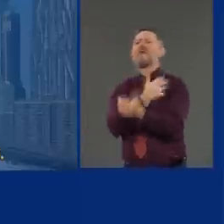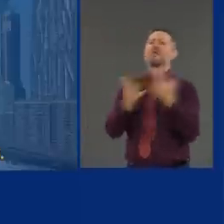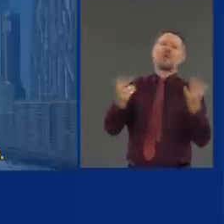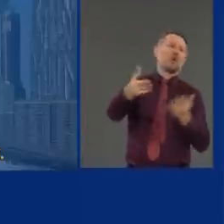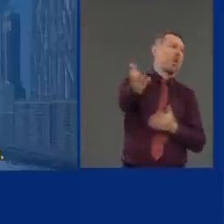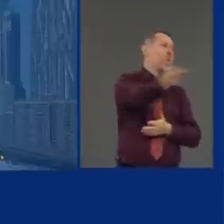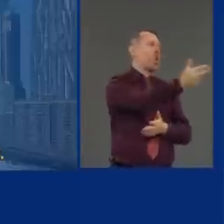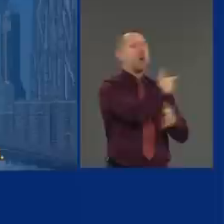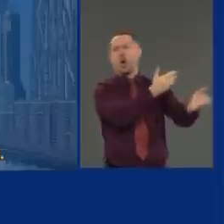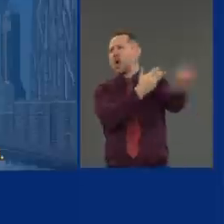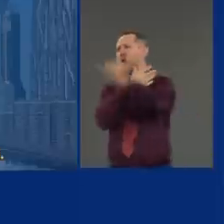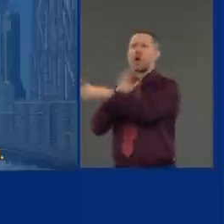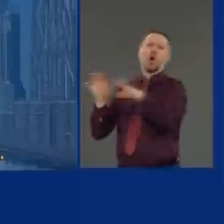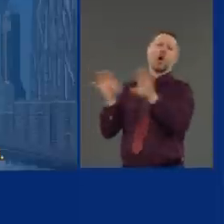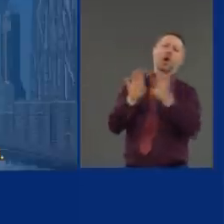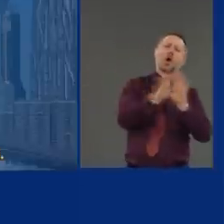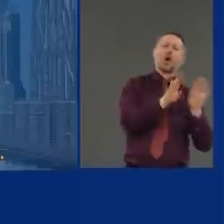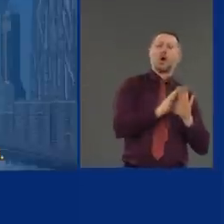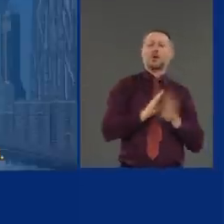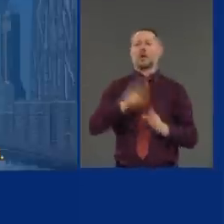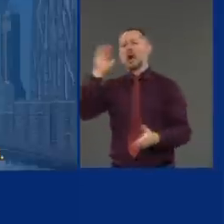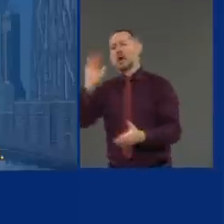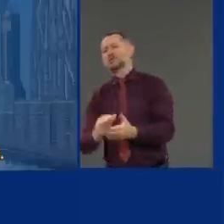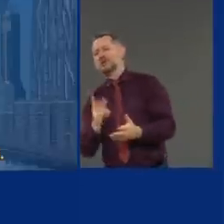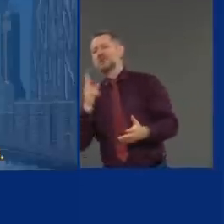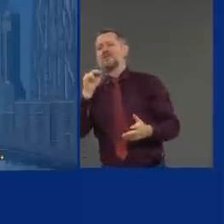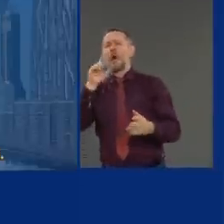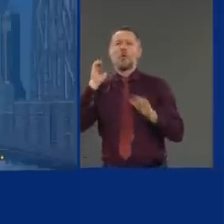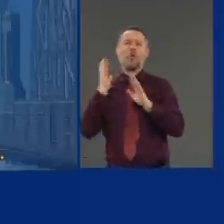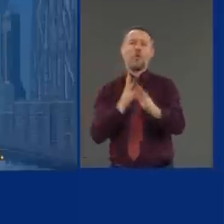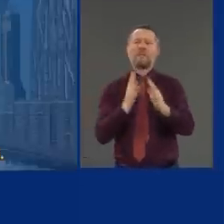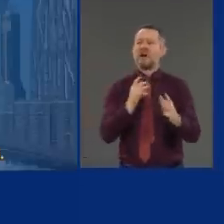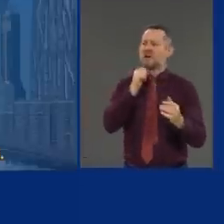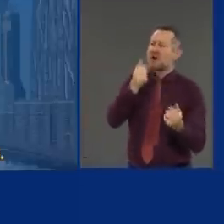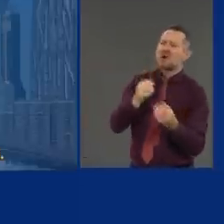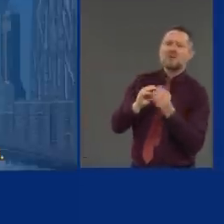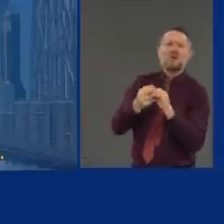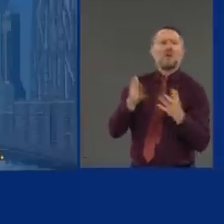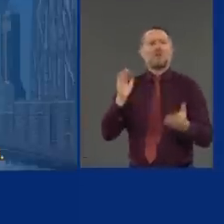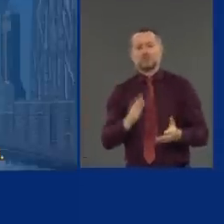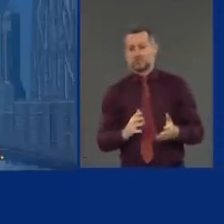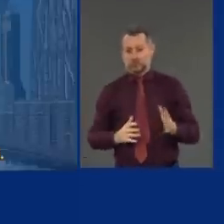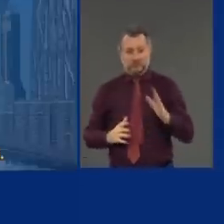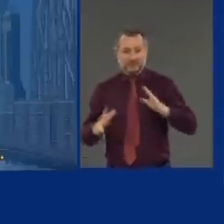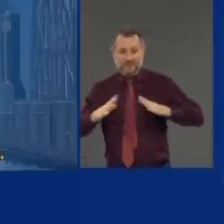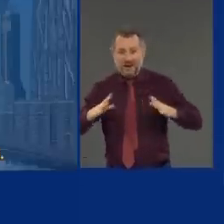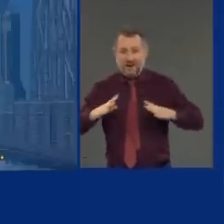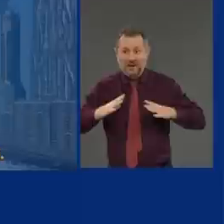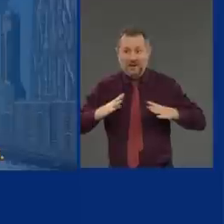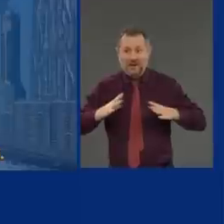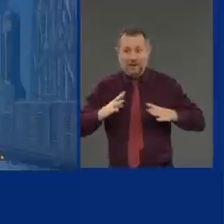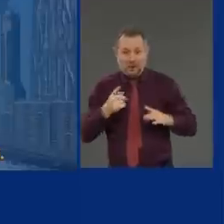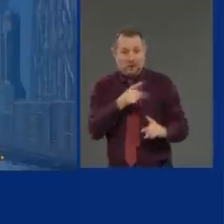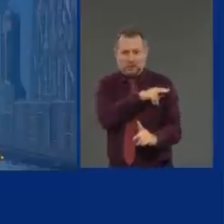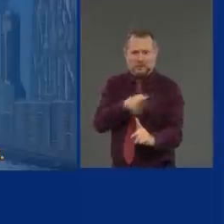less volume. Great, great on one level. If there's less activity,